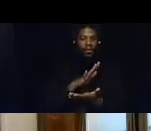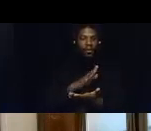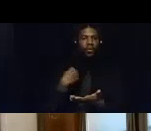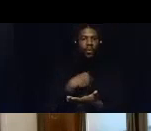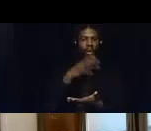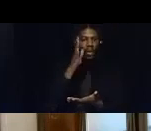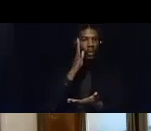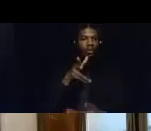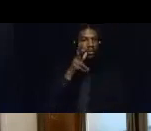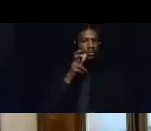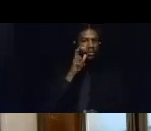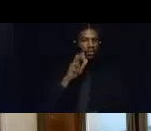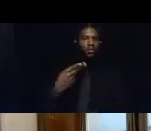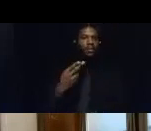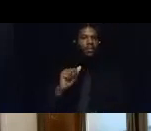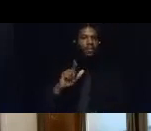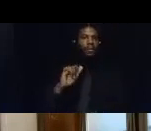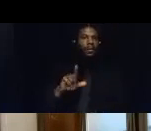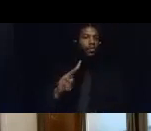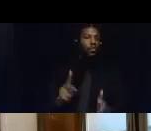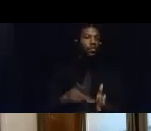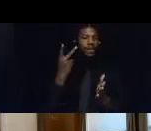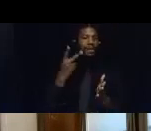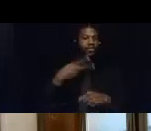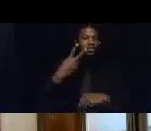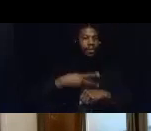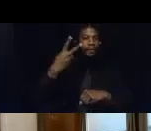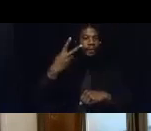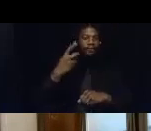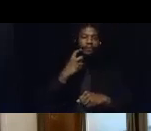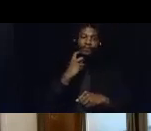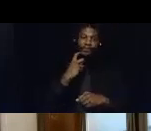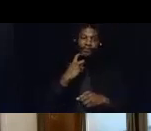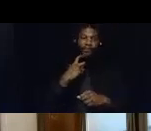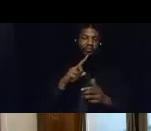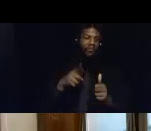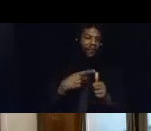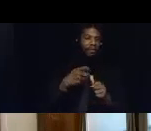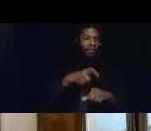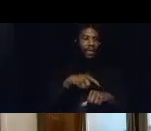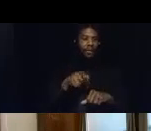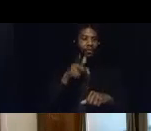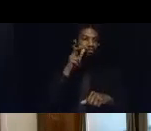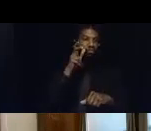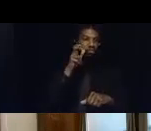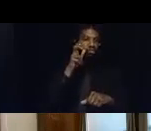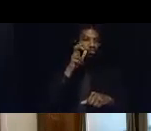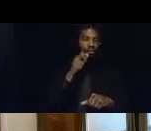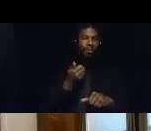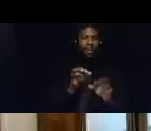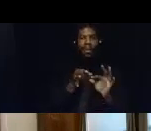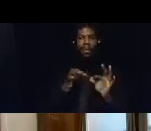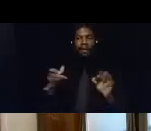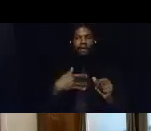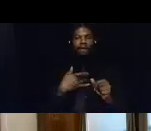First, making note of any language that particularly draws us